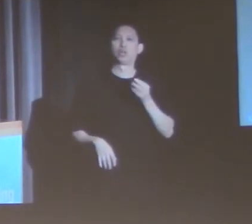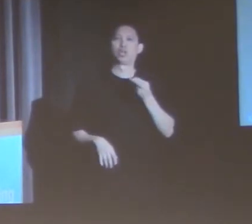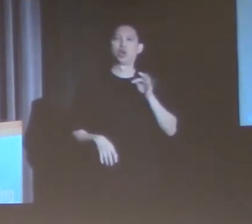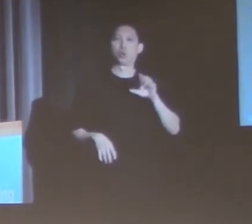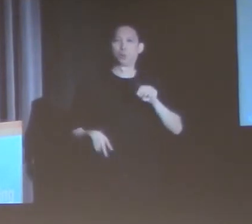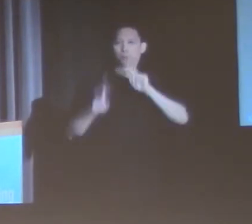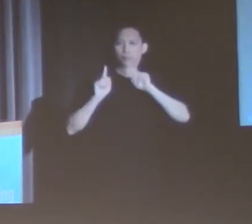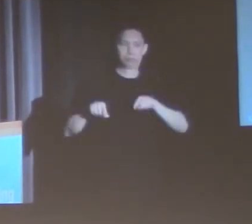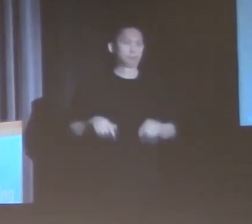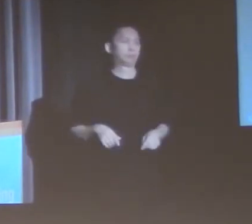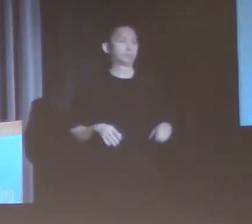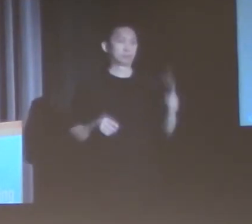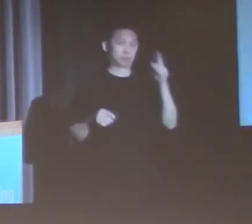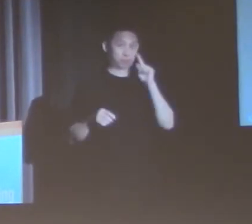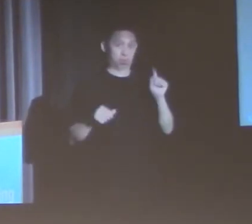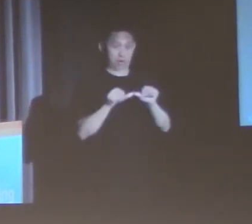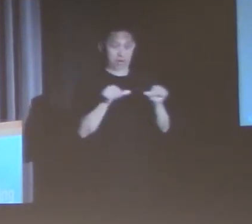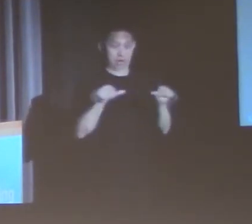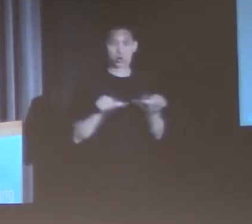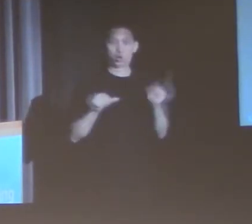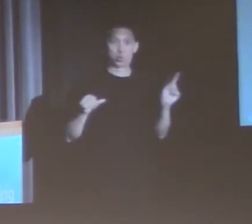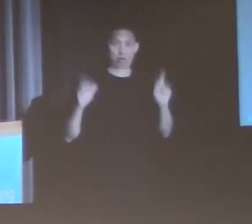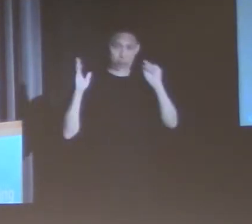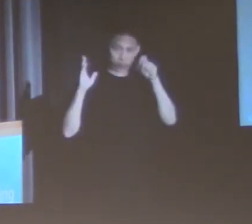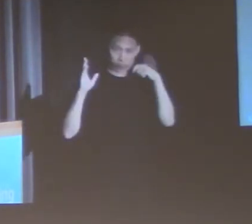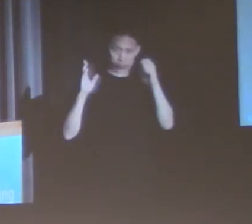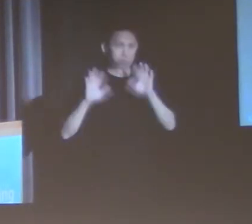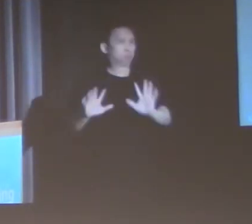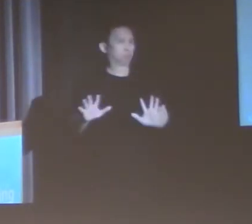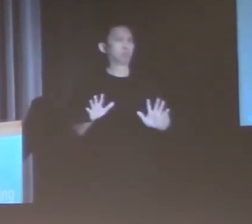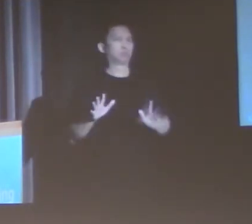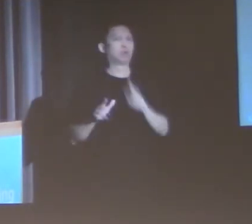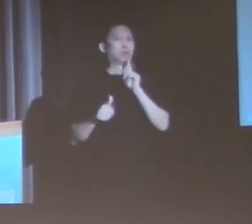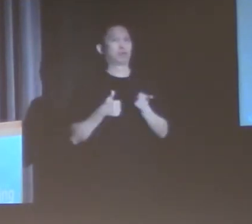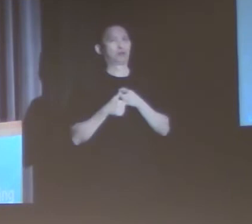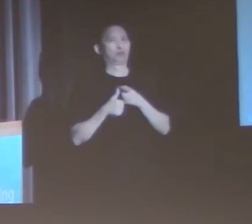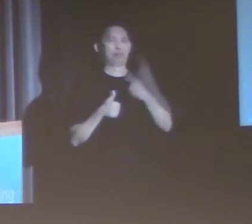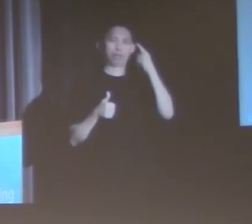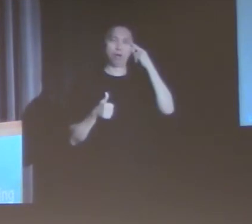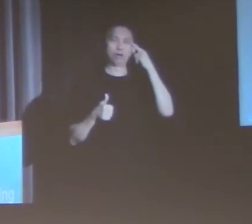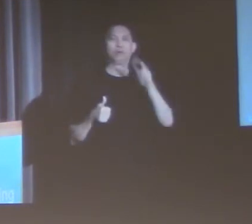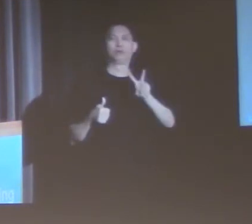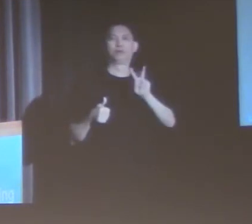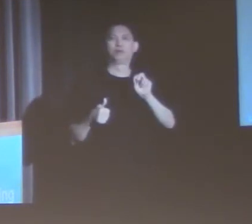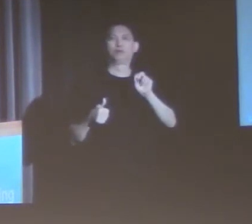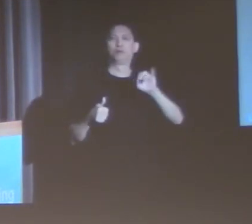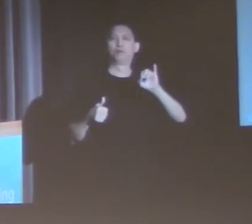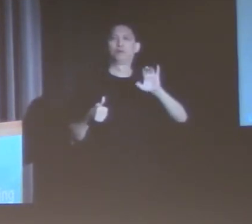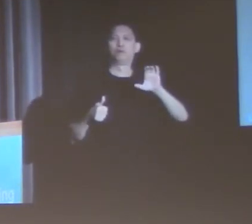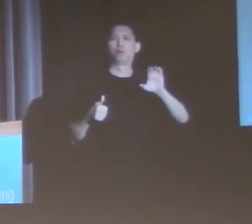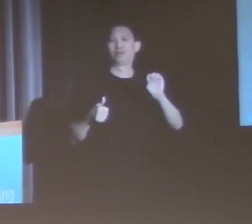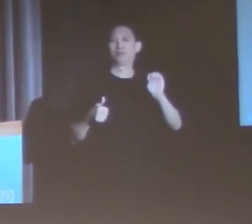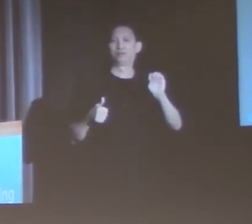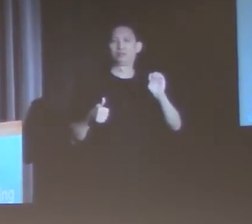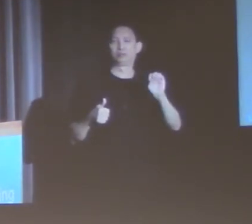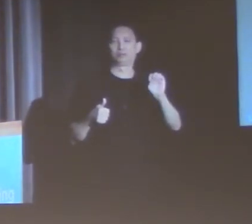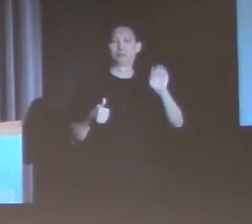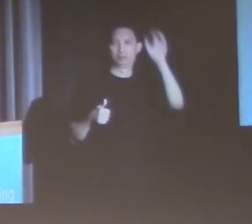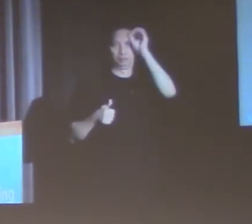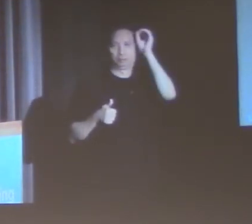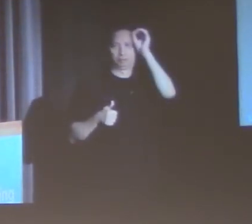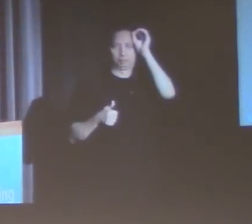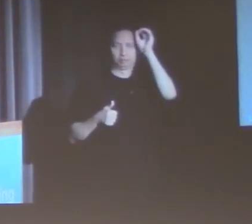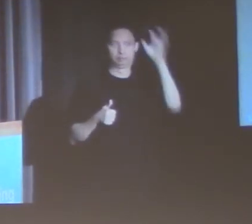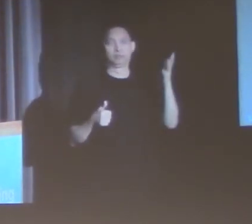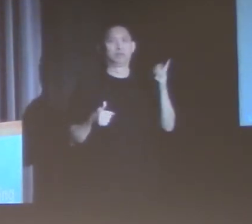of space as much as I did first and foremost in terms of voice. And I think that's what incarceration does to people, is take their